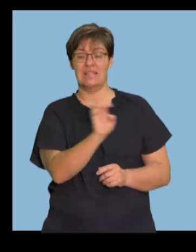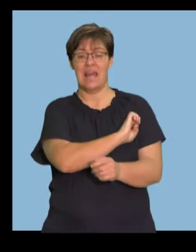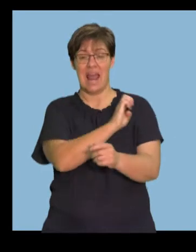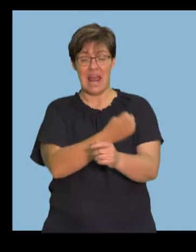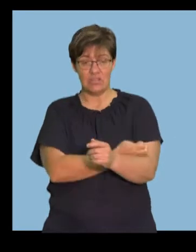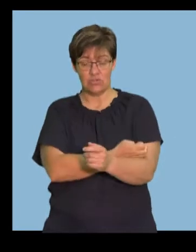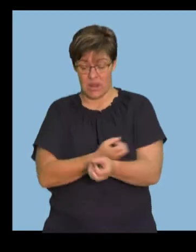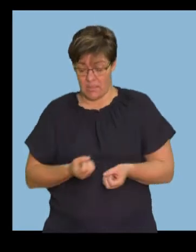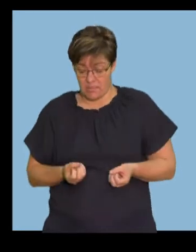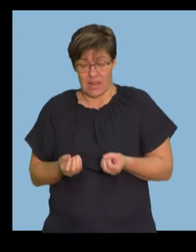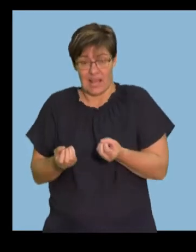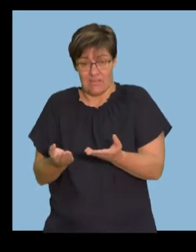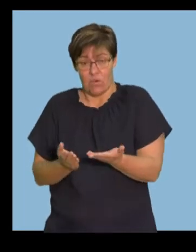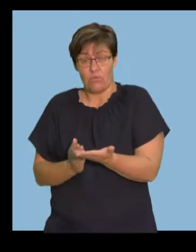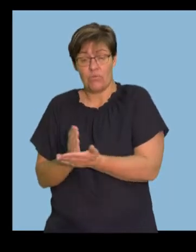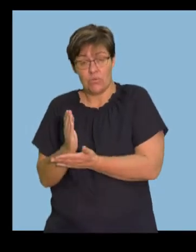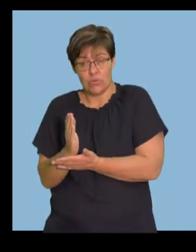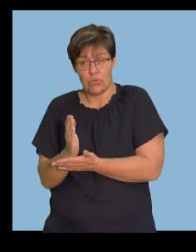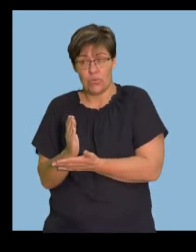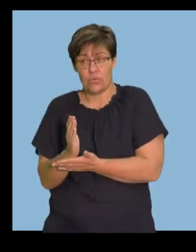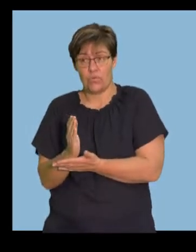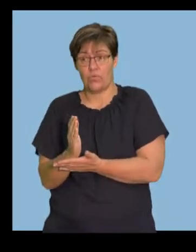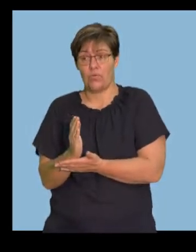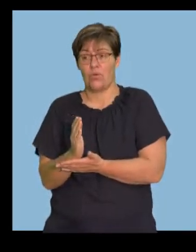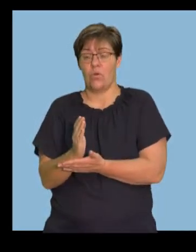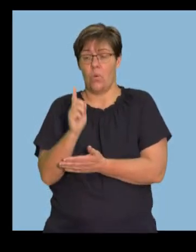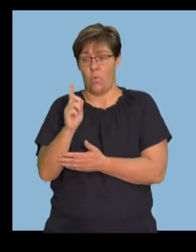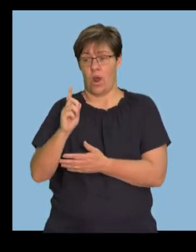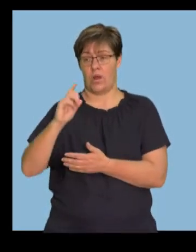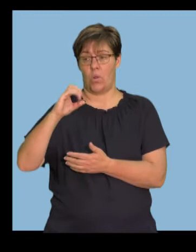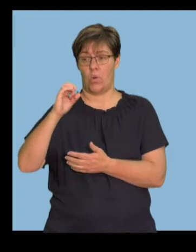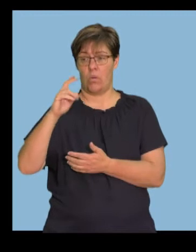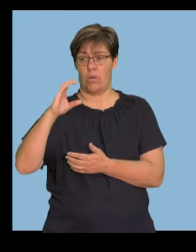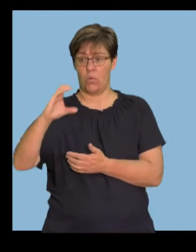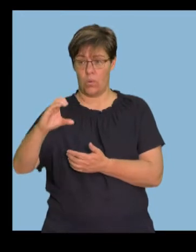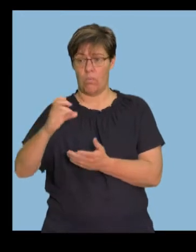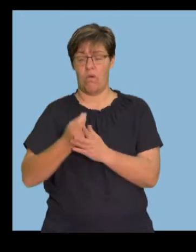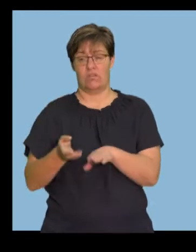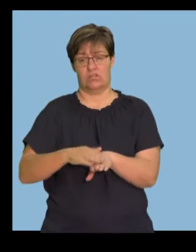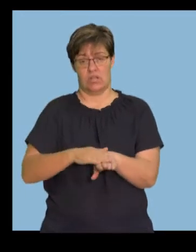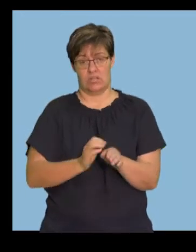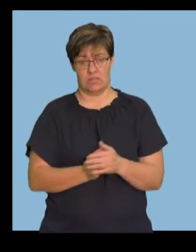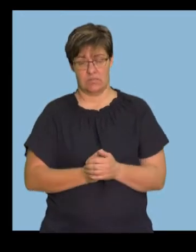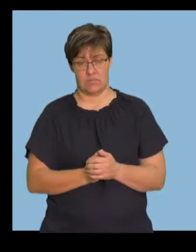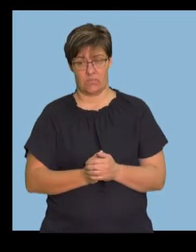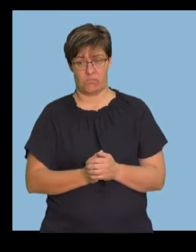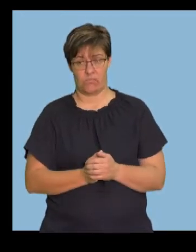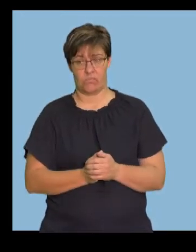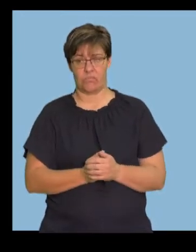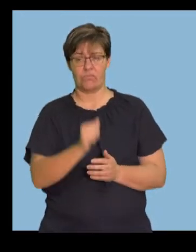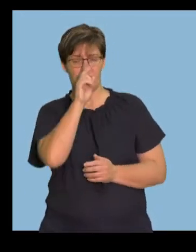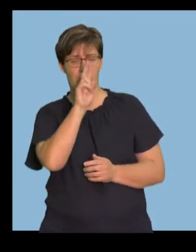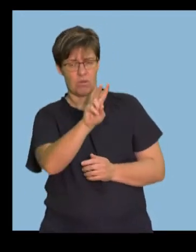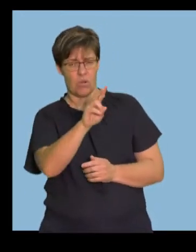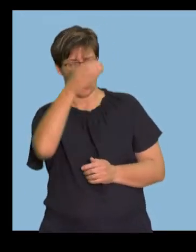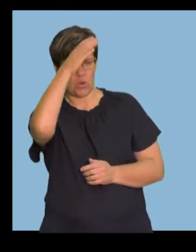per coulomb of charge. Okay, this is a very important concept that we briefly touched on when we looked at the